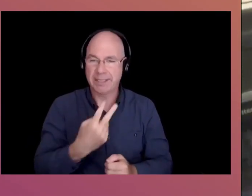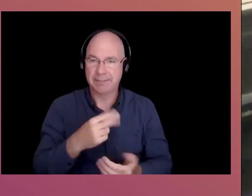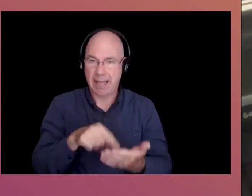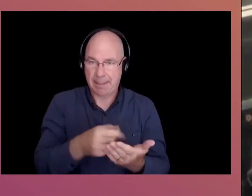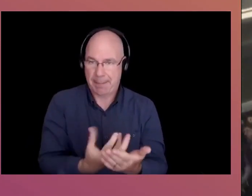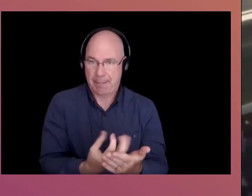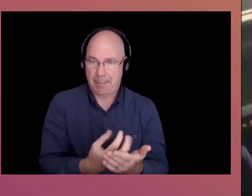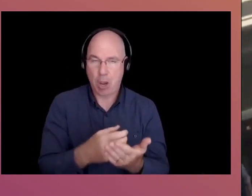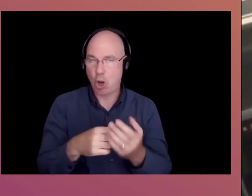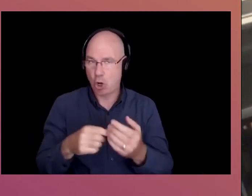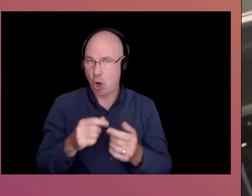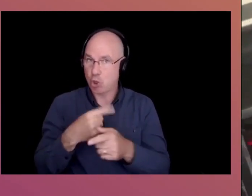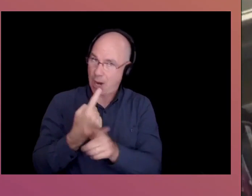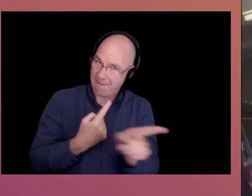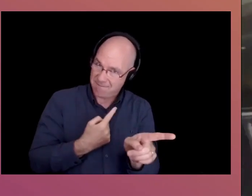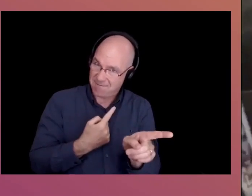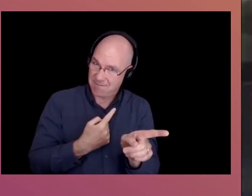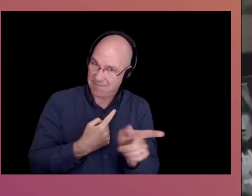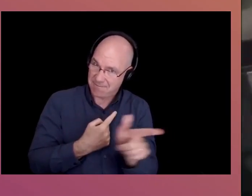Turn left.